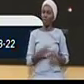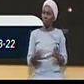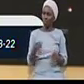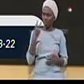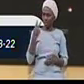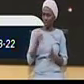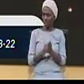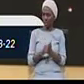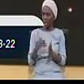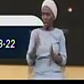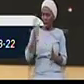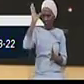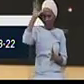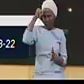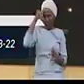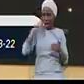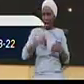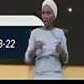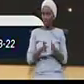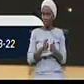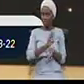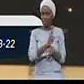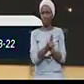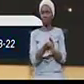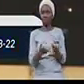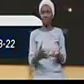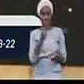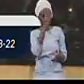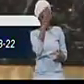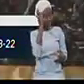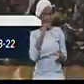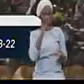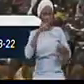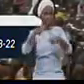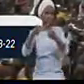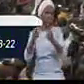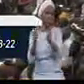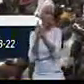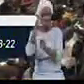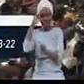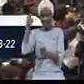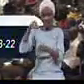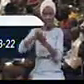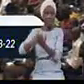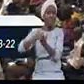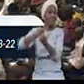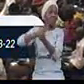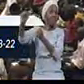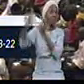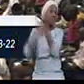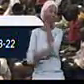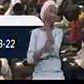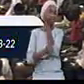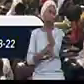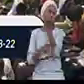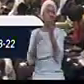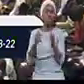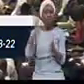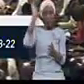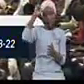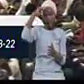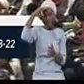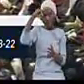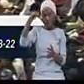also repent. The father is not going to go to him in the far country. The prodigal's repentance. We're coming